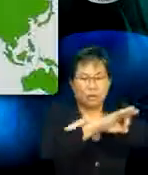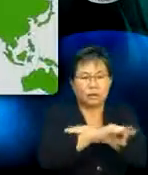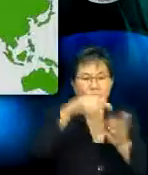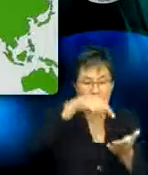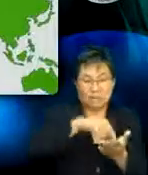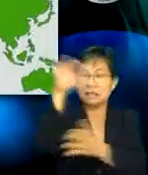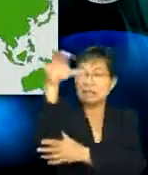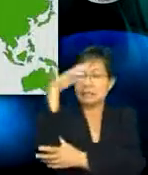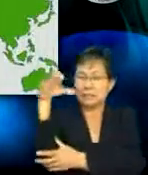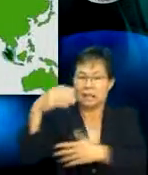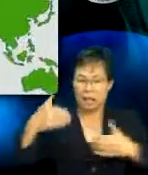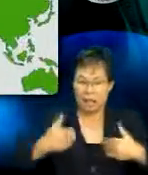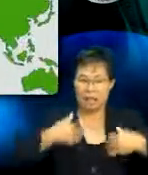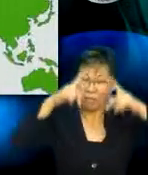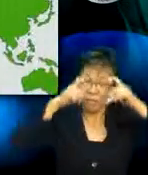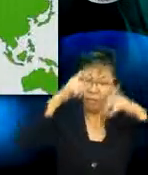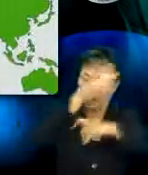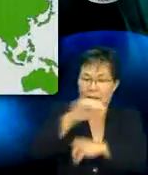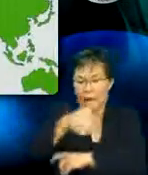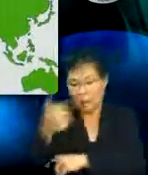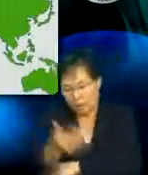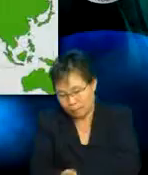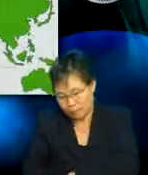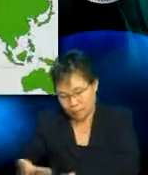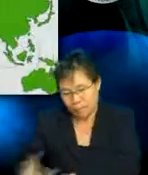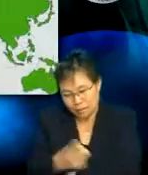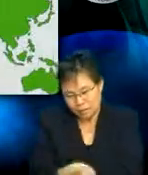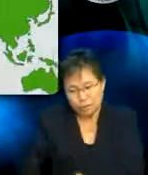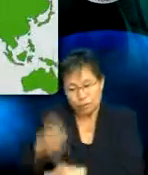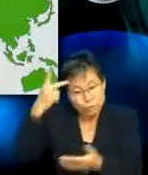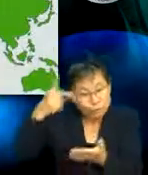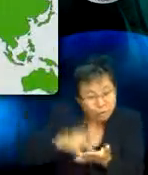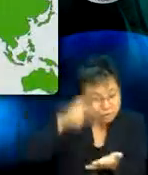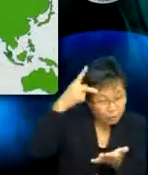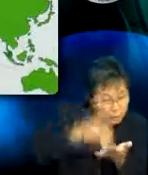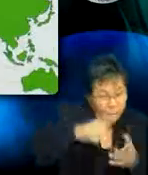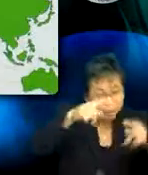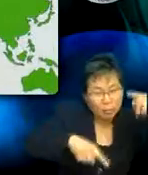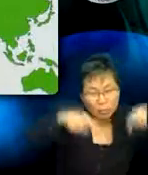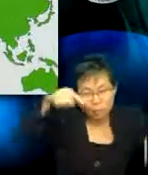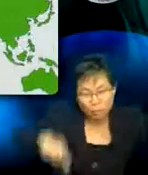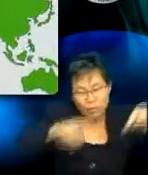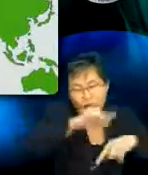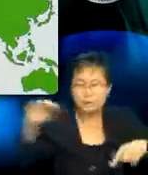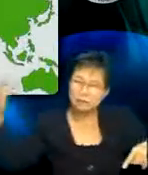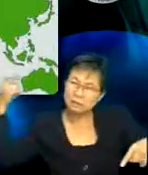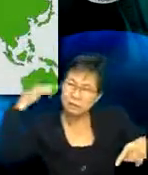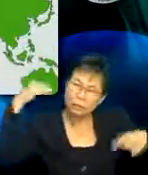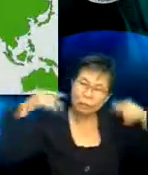These satellites have cameras and other devices to detect microwaves and sound